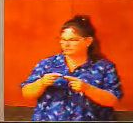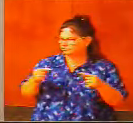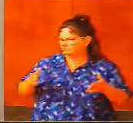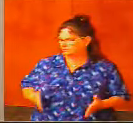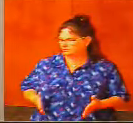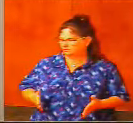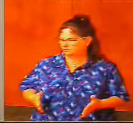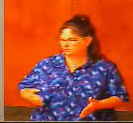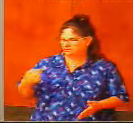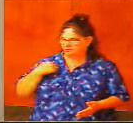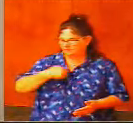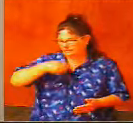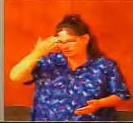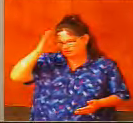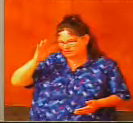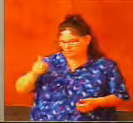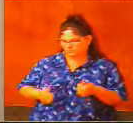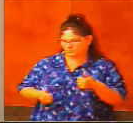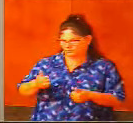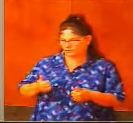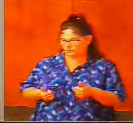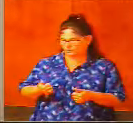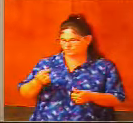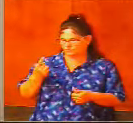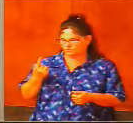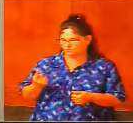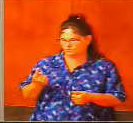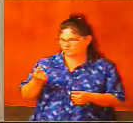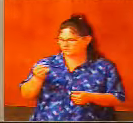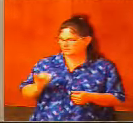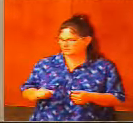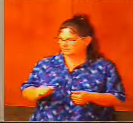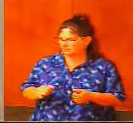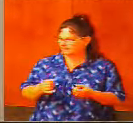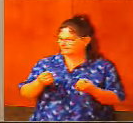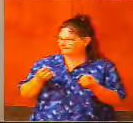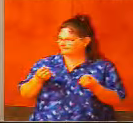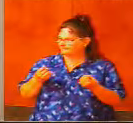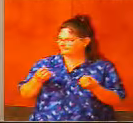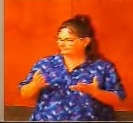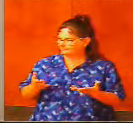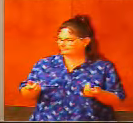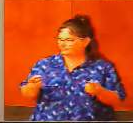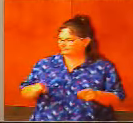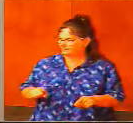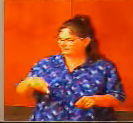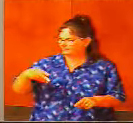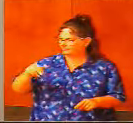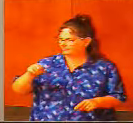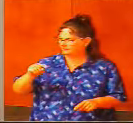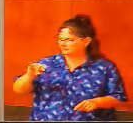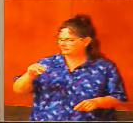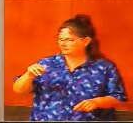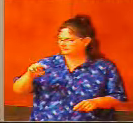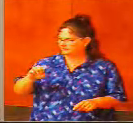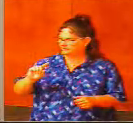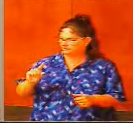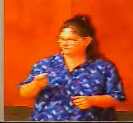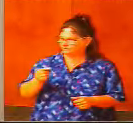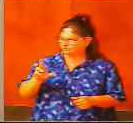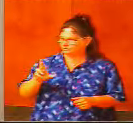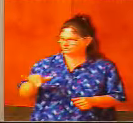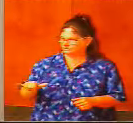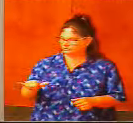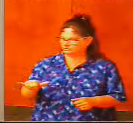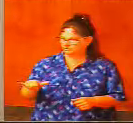Now, we don't know which rebellion that was. There were dozens in Palestine in the first century,